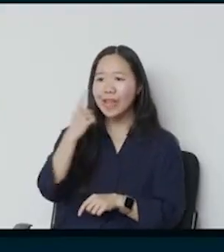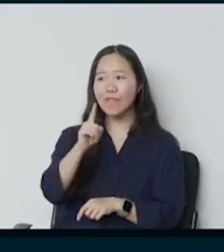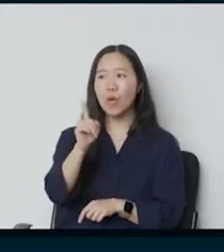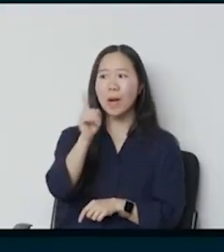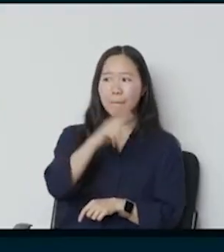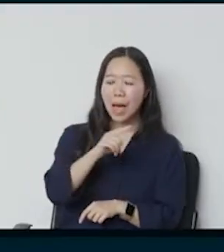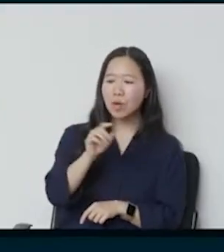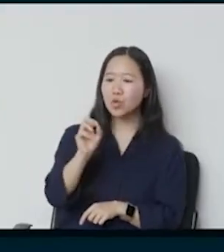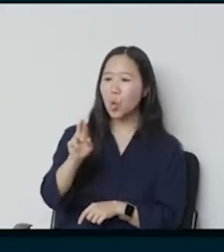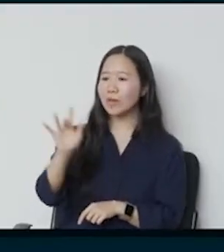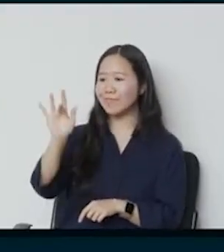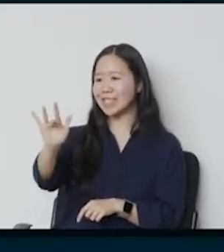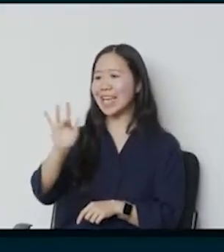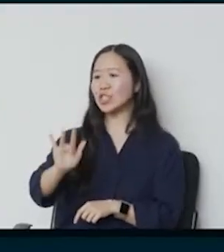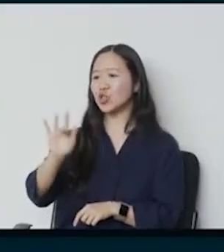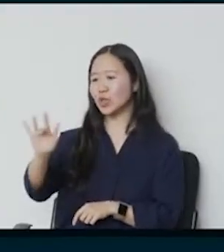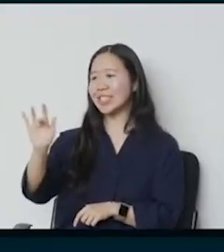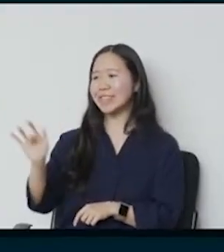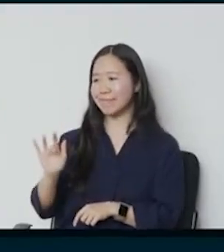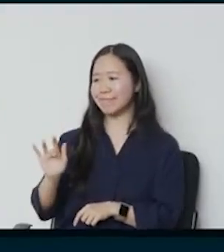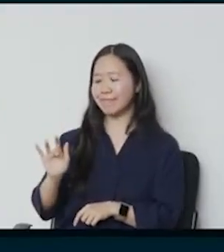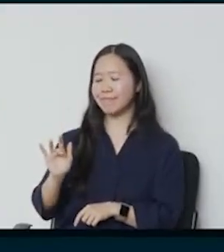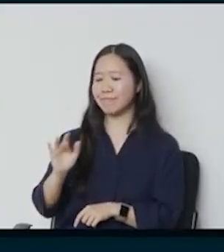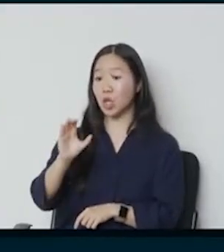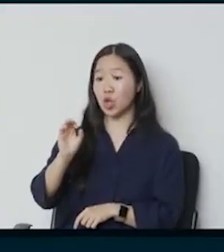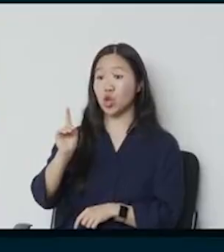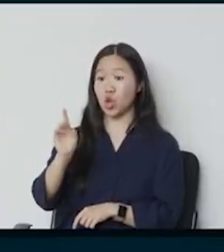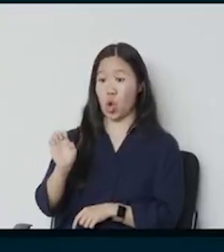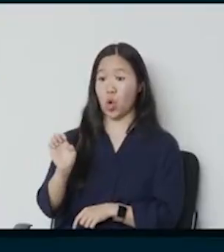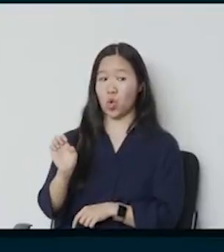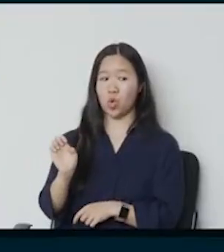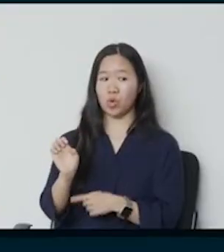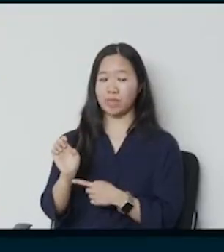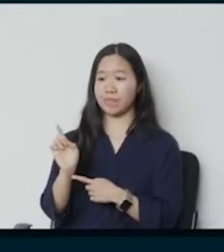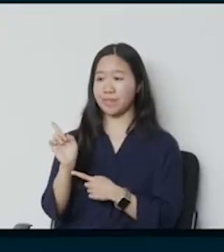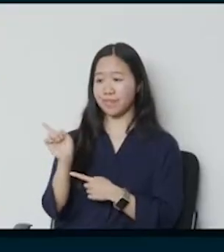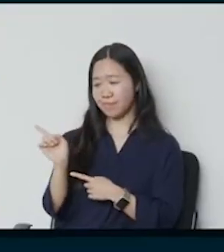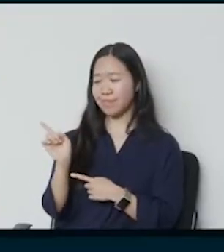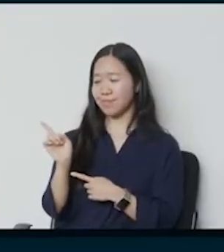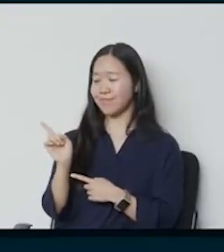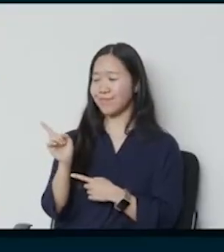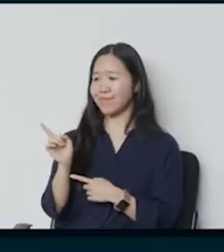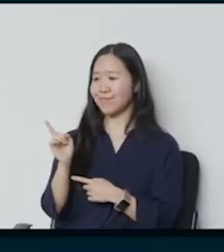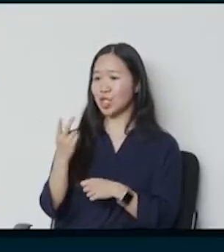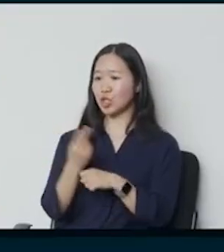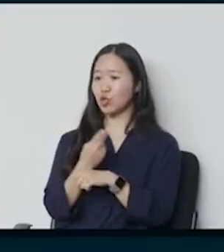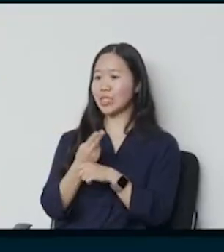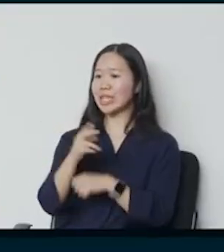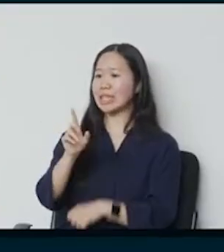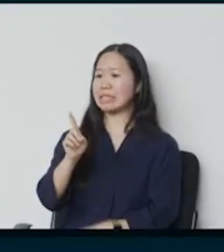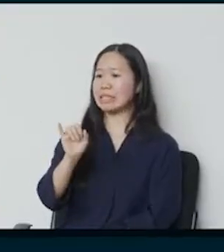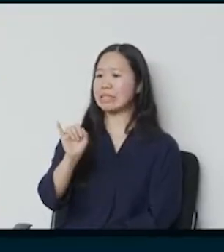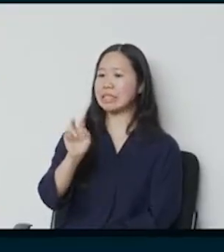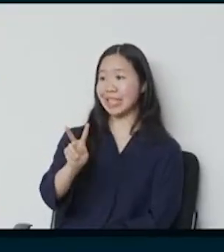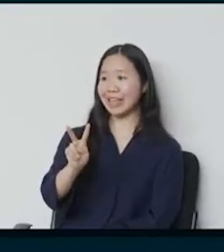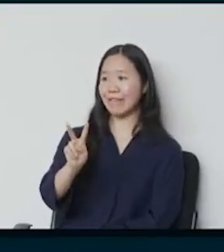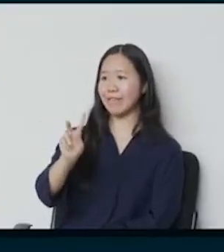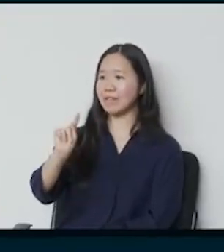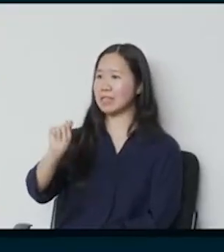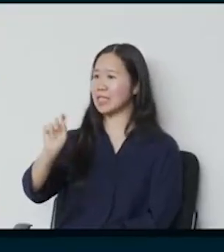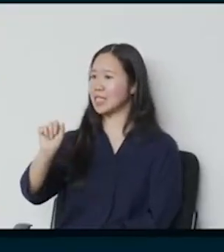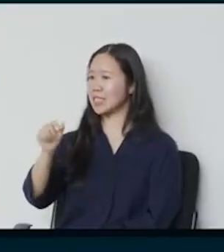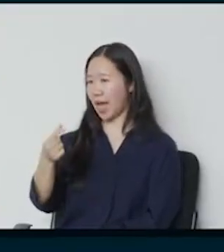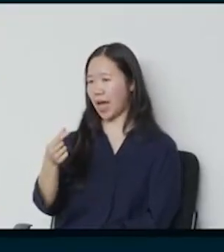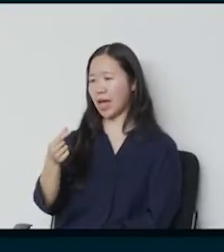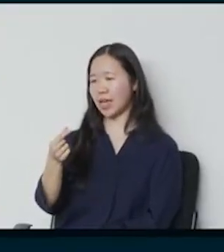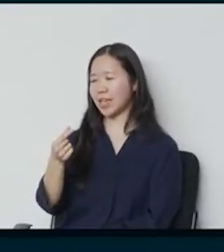users. And what the way it's been coded, the reason is because the way it's been coded using a div tag,